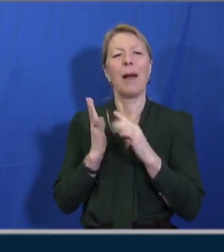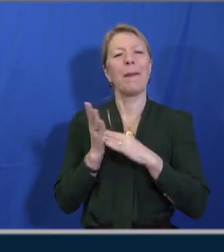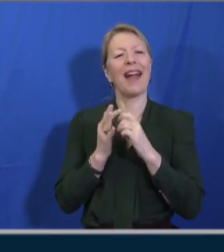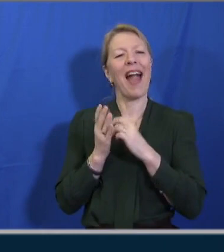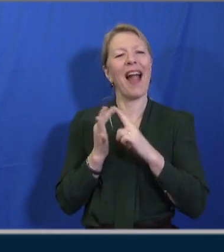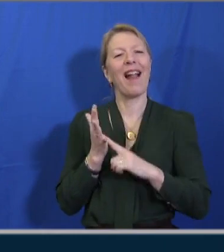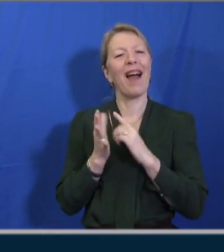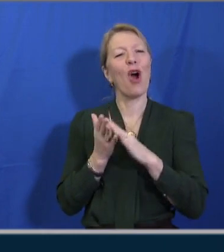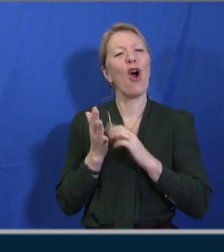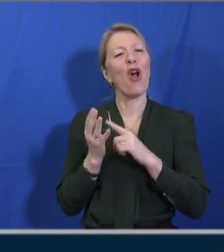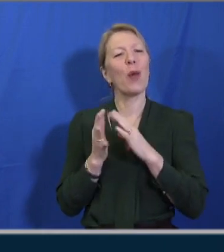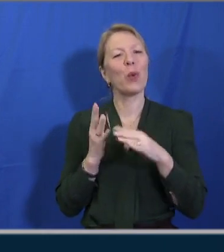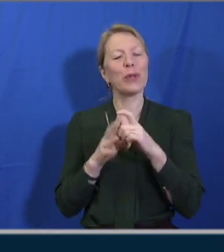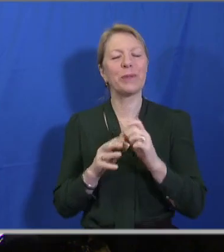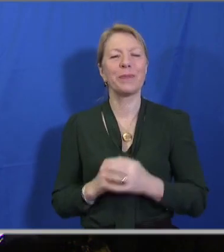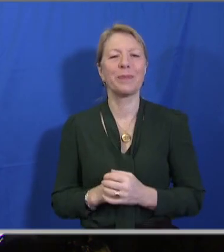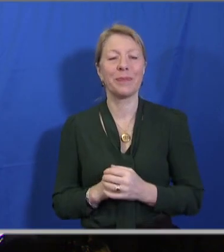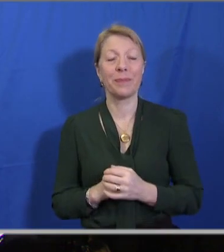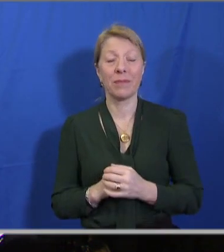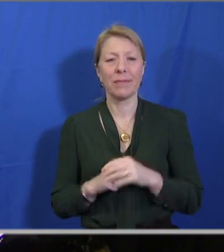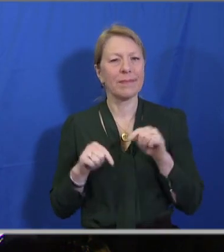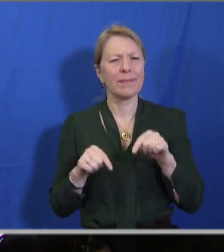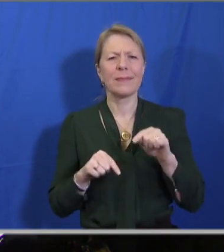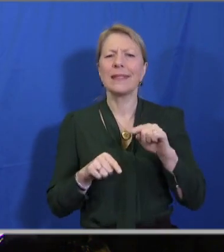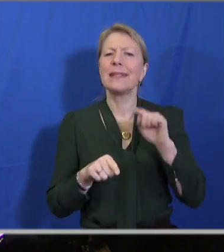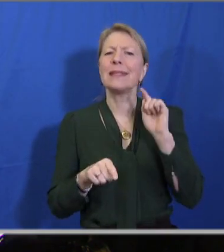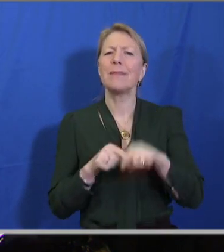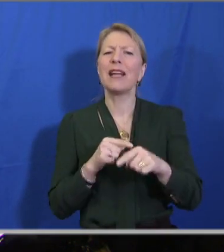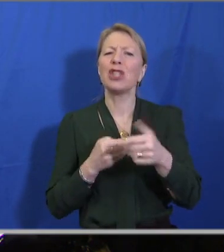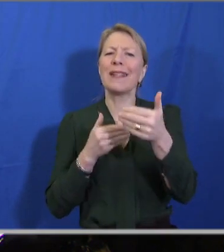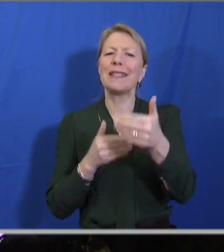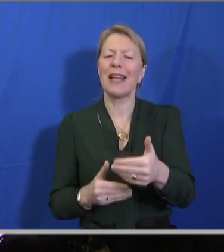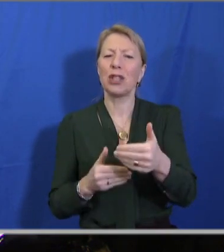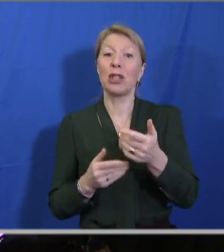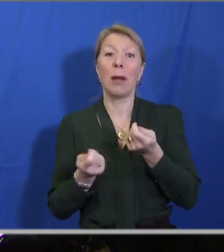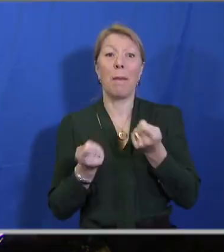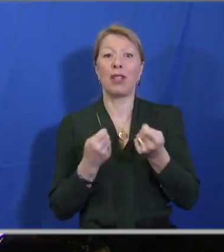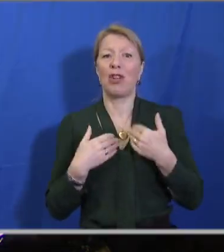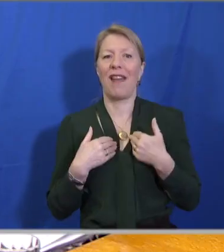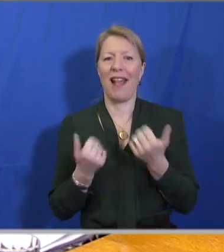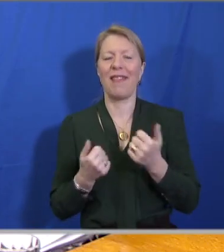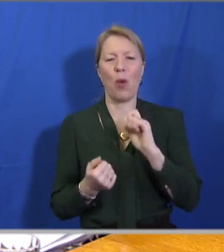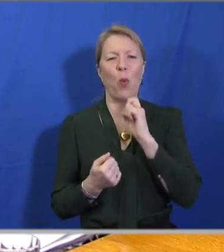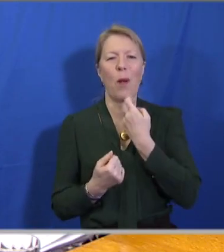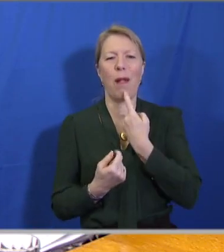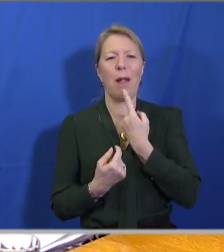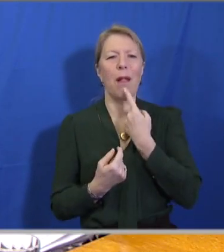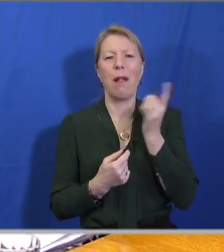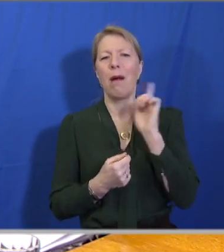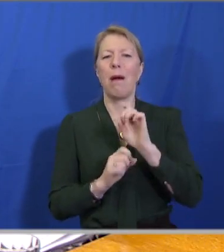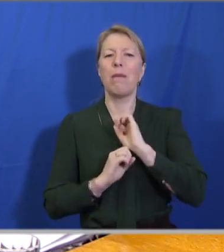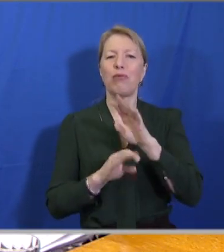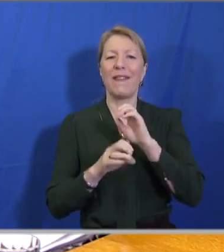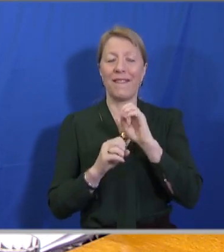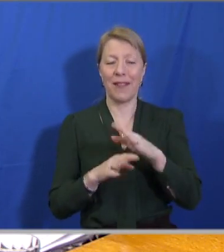So at the special session of the committee, we will be getting briefed by the Minister of Health, and officials are available to answer any questions. We